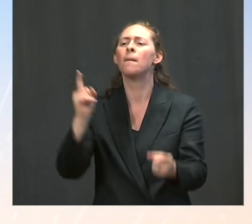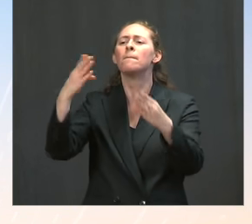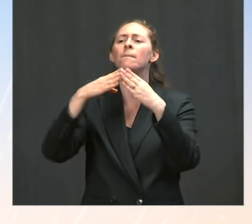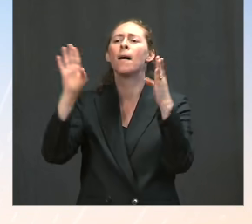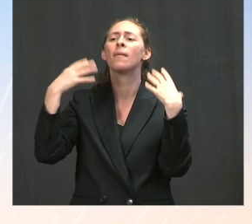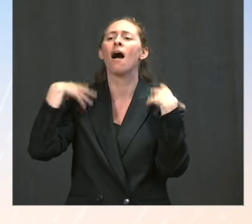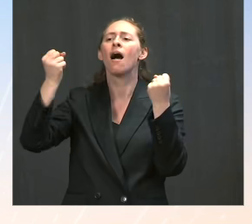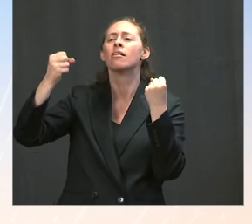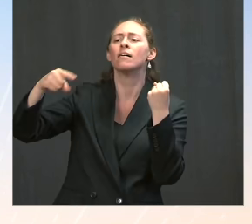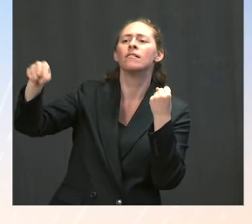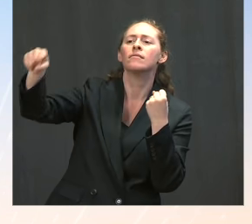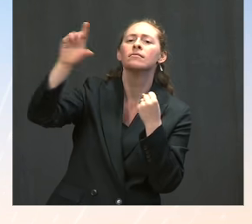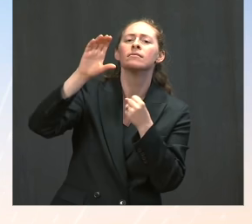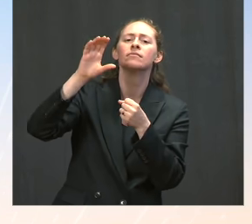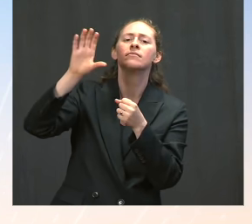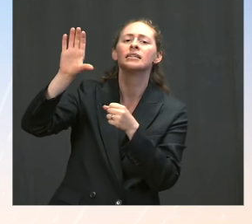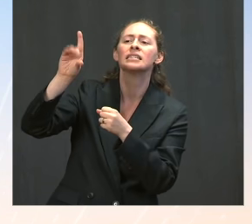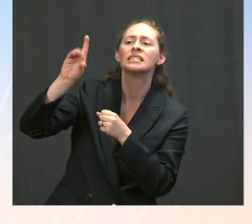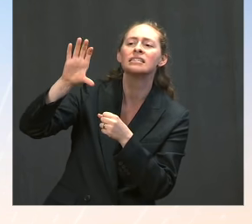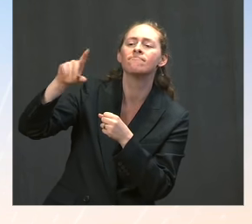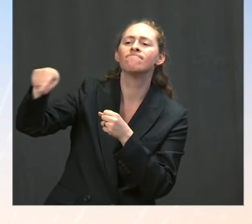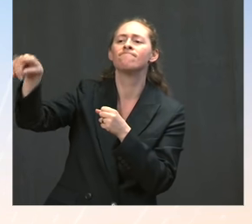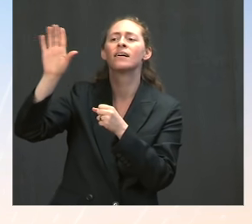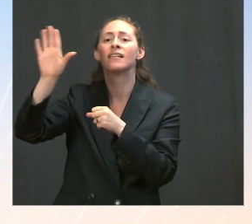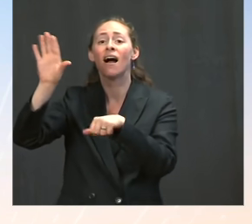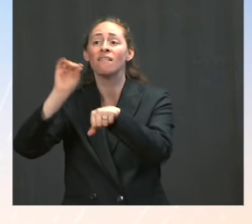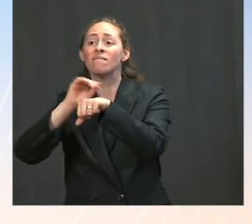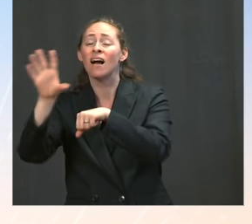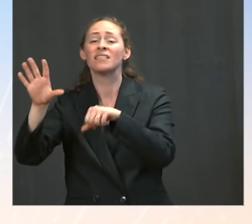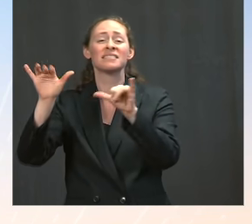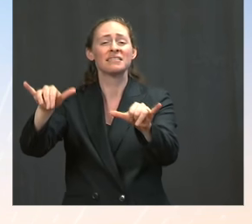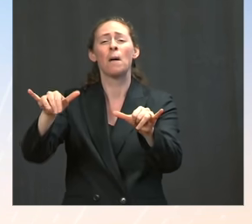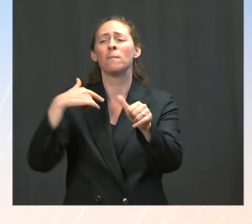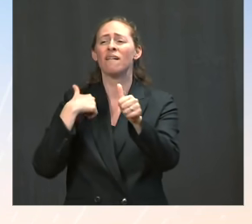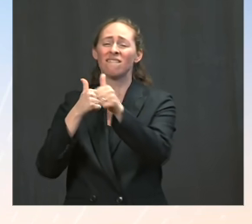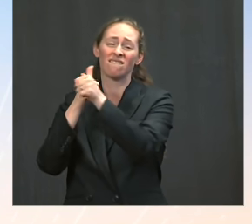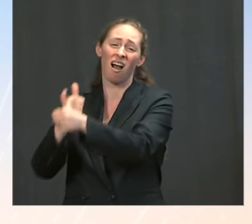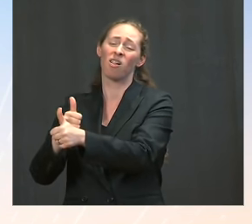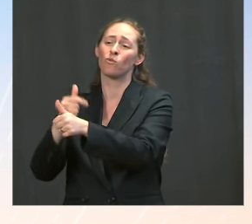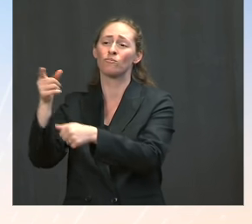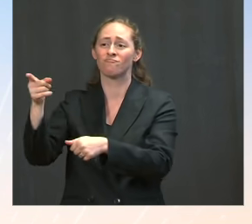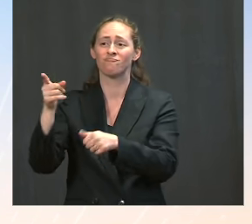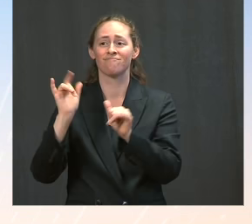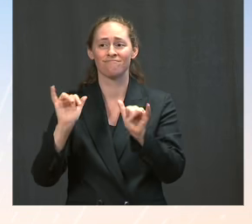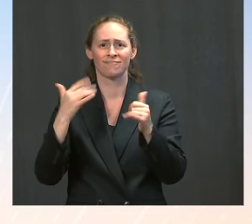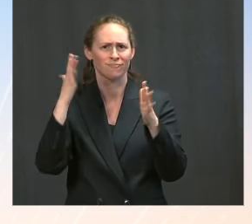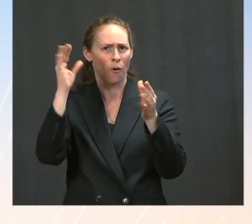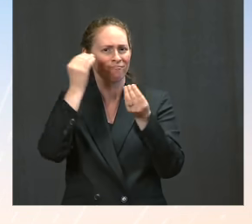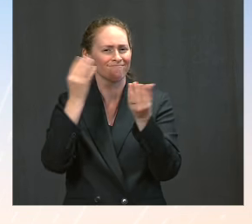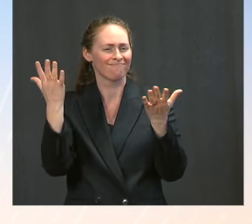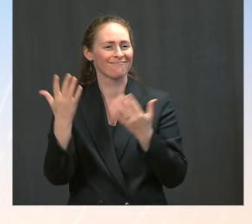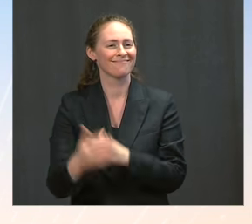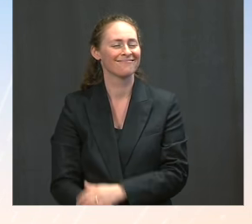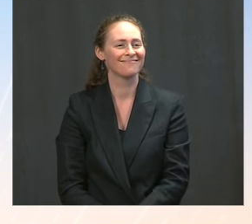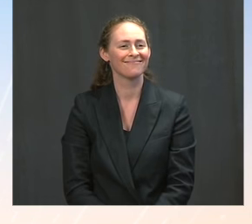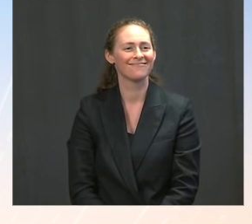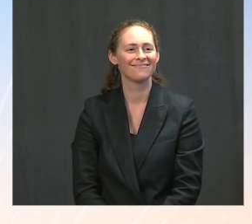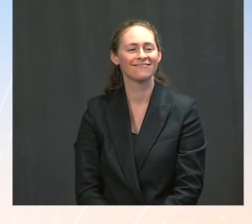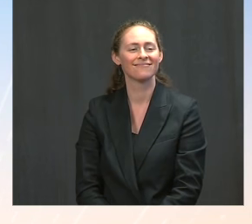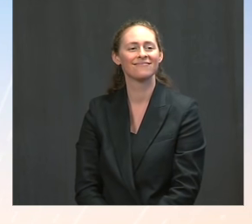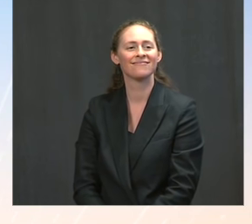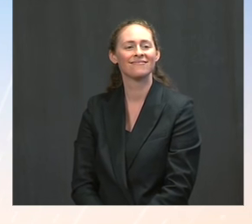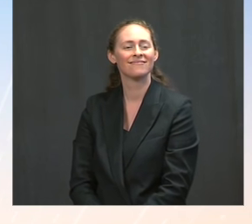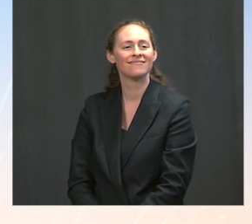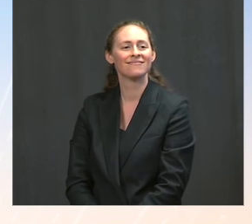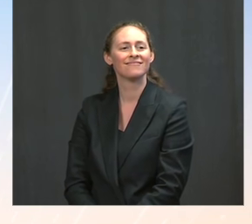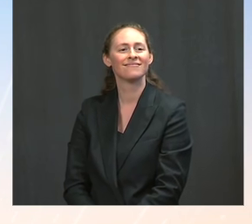They have not changed those, and so we continue to abide by the guidelines we have announced to all of you. Go ahead. Thanks, Jen. Obviously, there are a lot of parents who